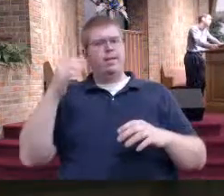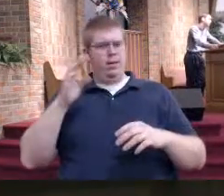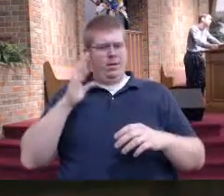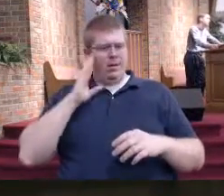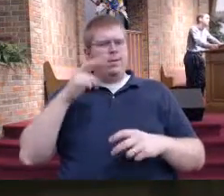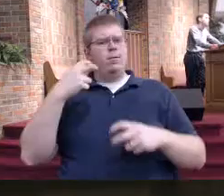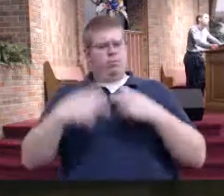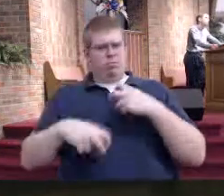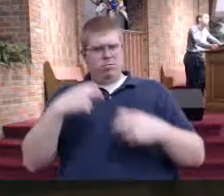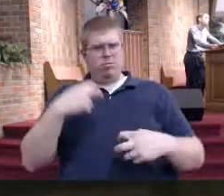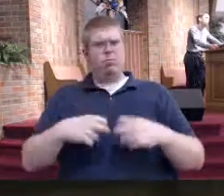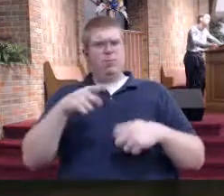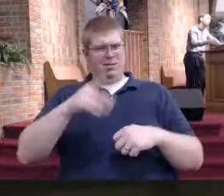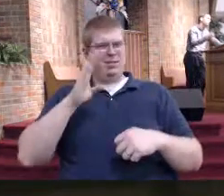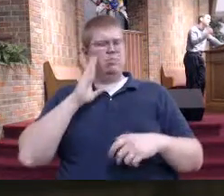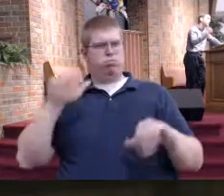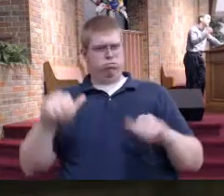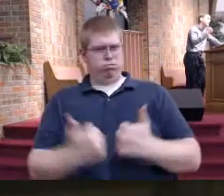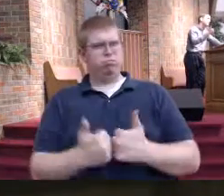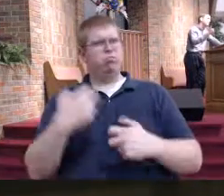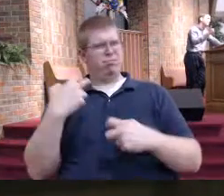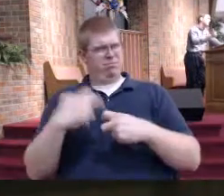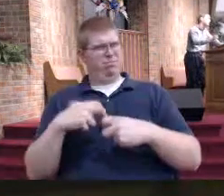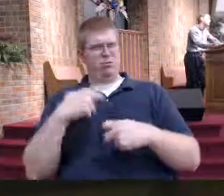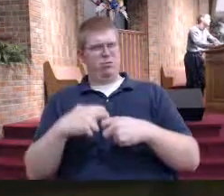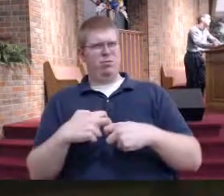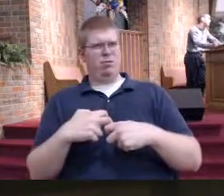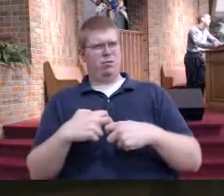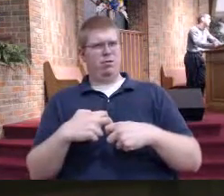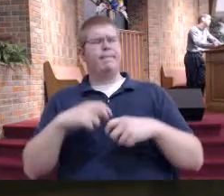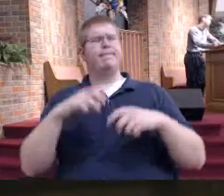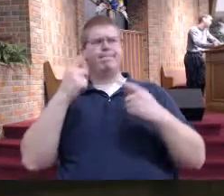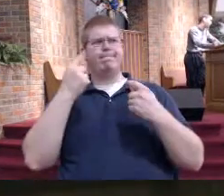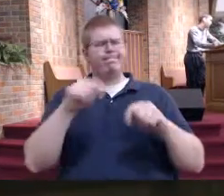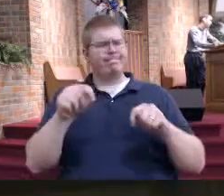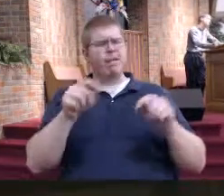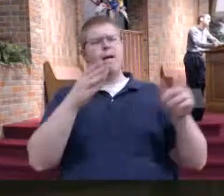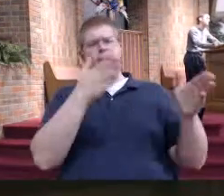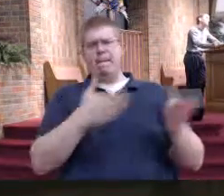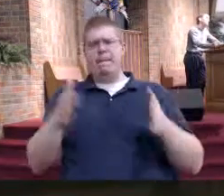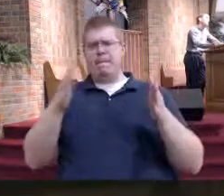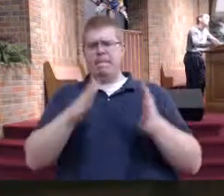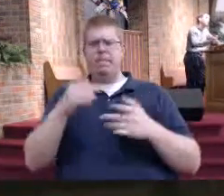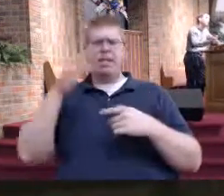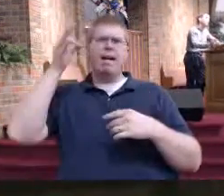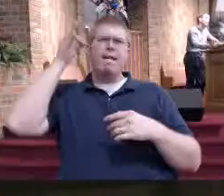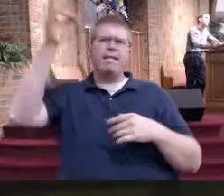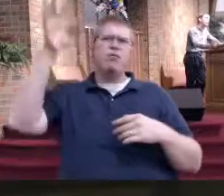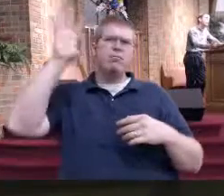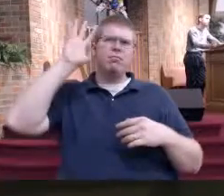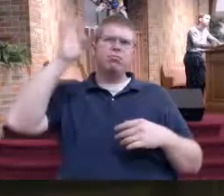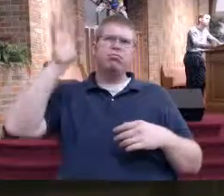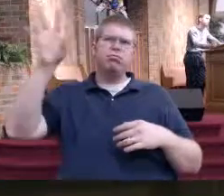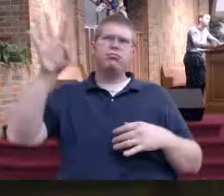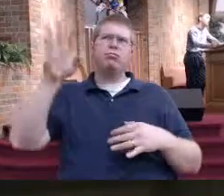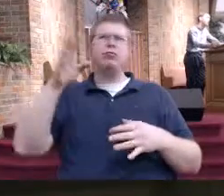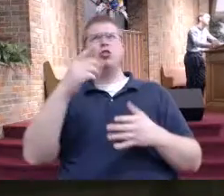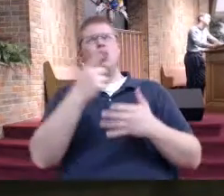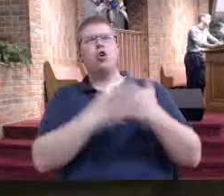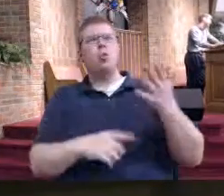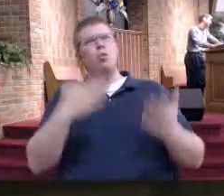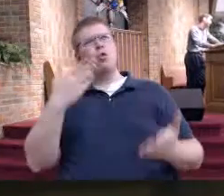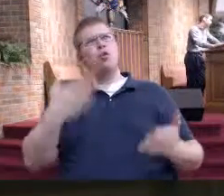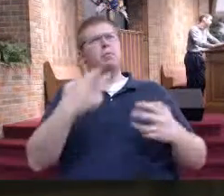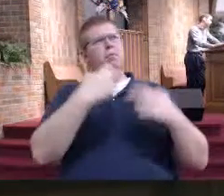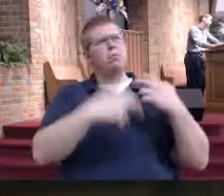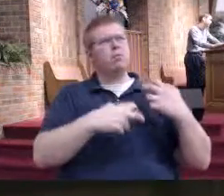plan. We first try to identify the potential problems, then we come up with a plan, and then we execute